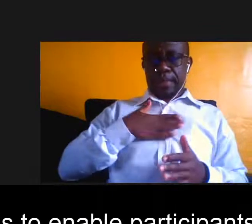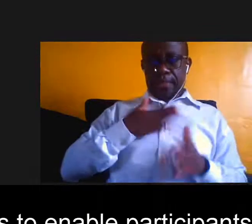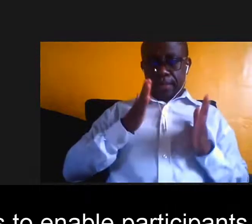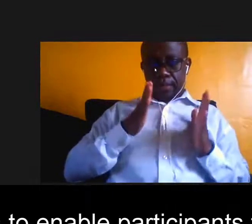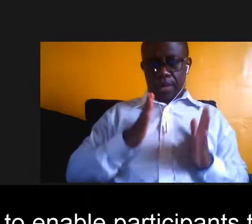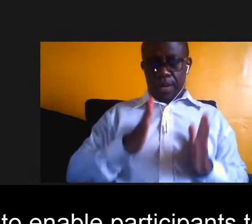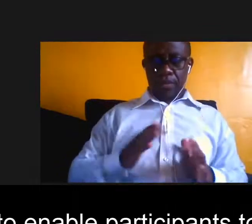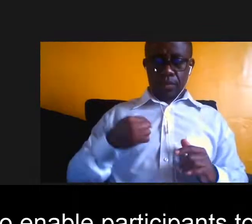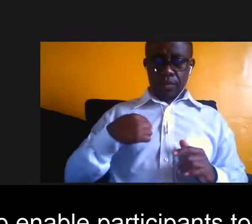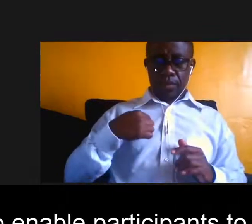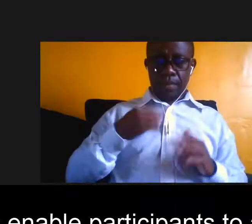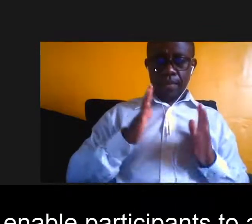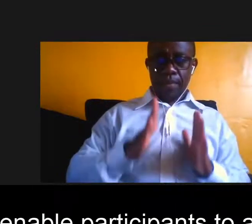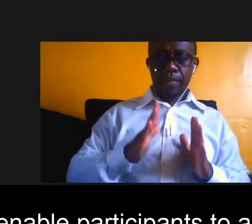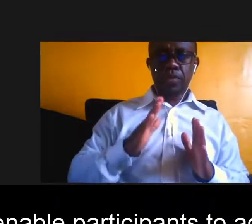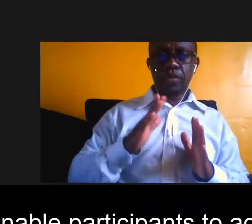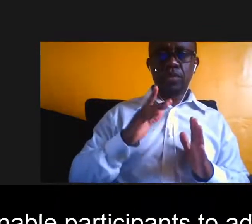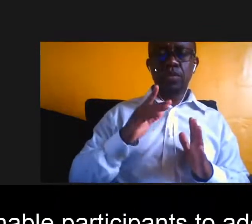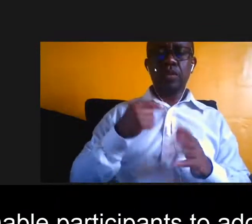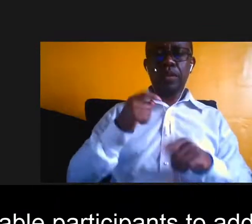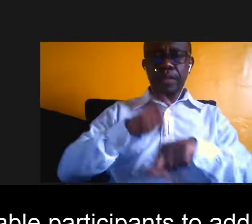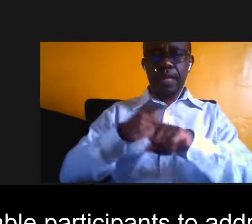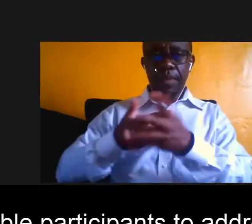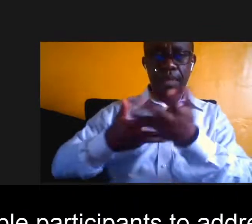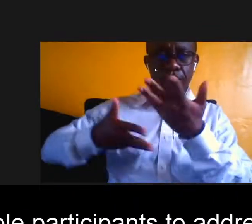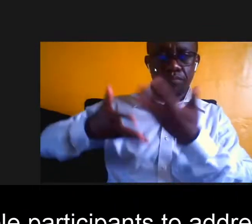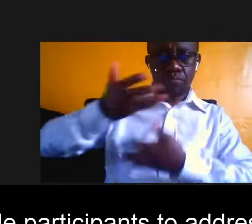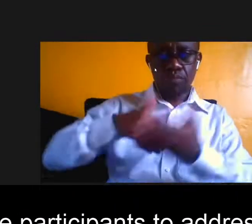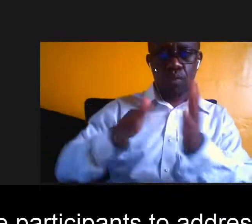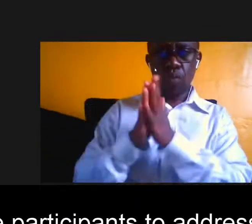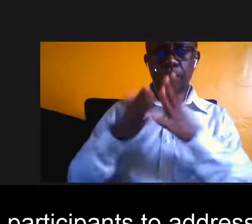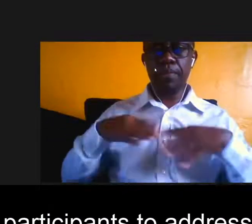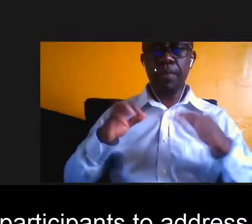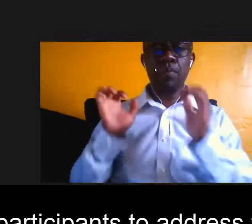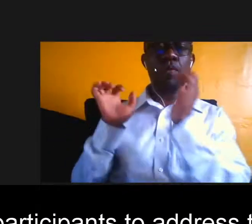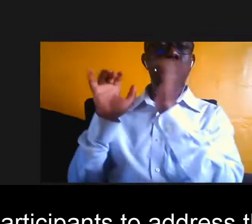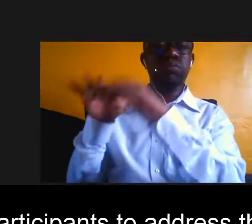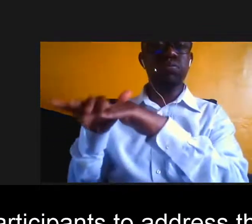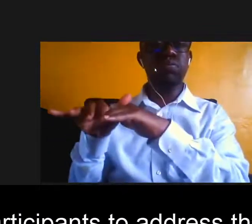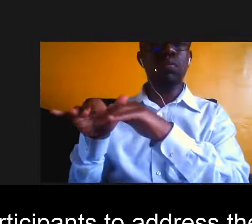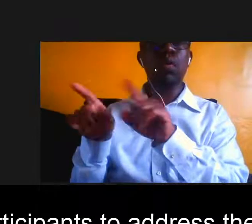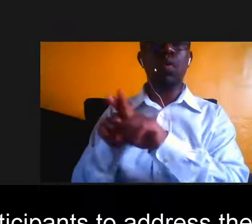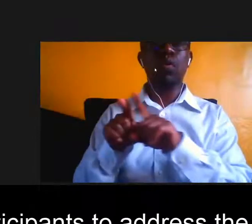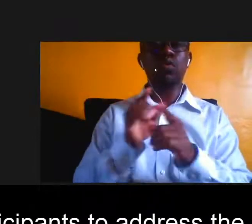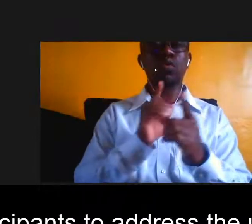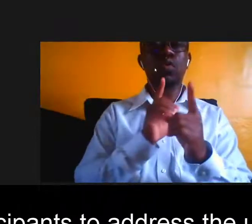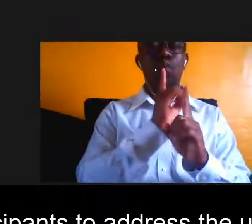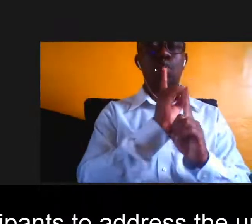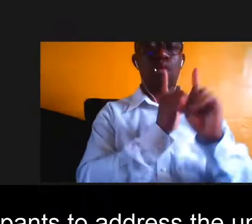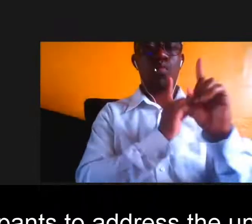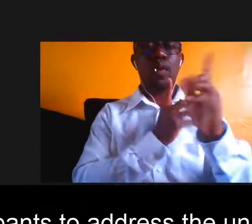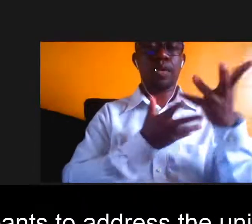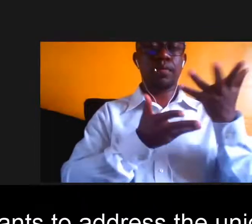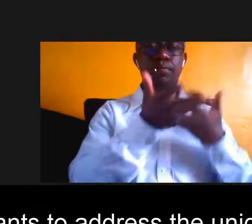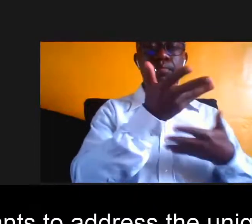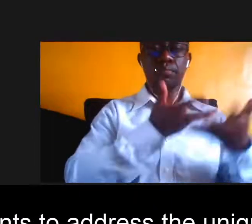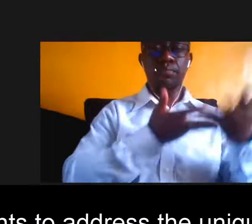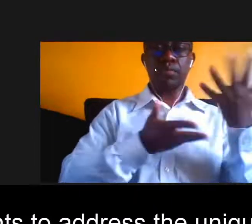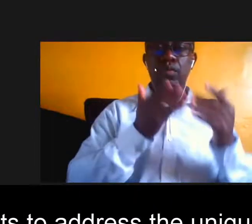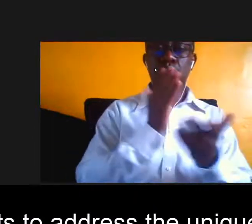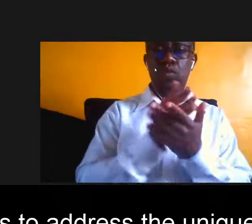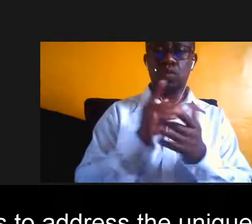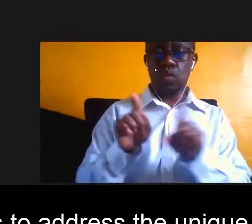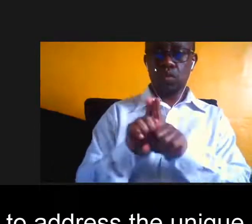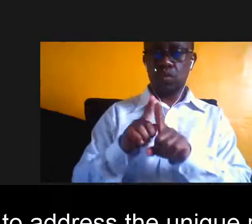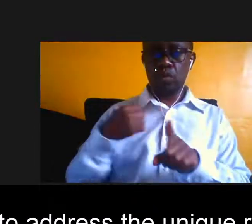Forum and different individuals during this CSO Forum, where we were able to network with many of you? These are